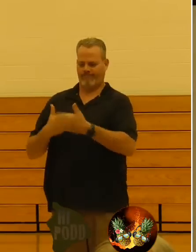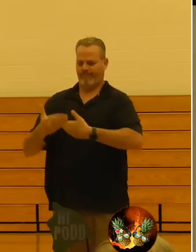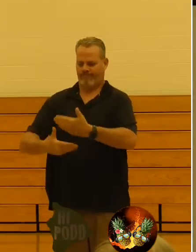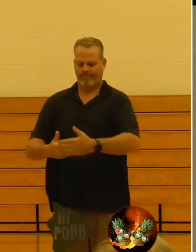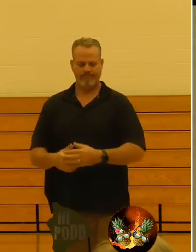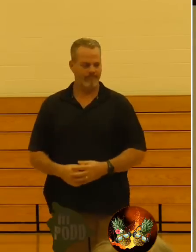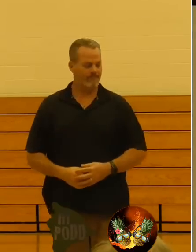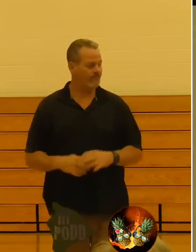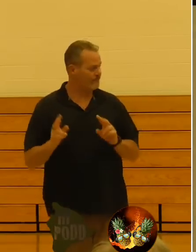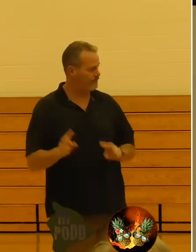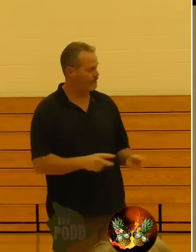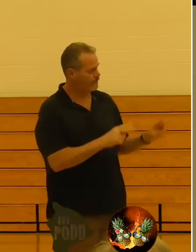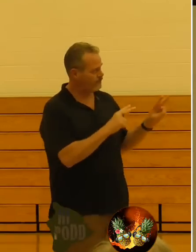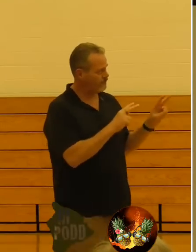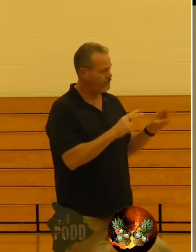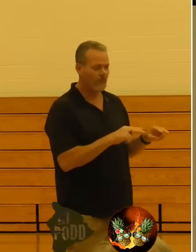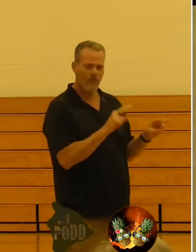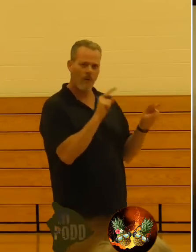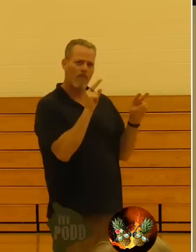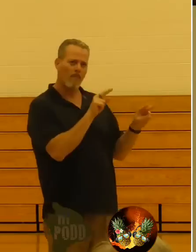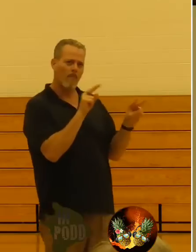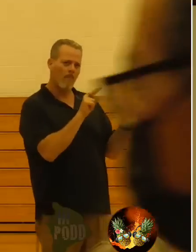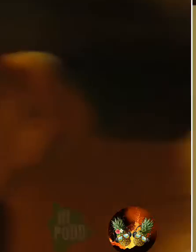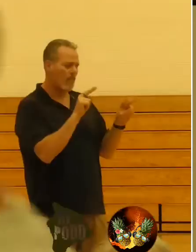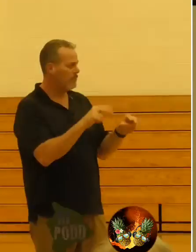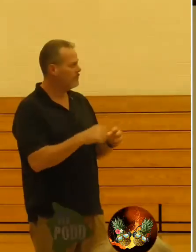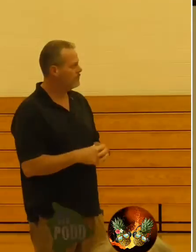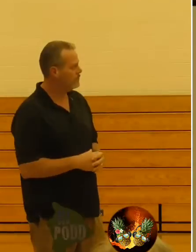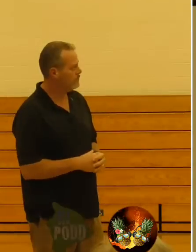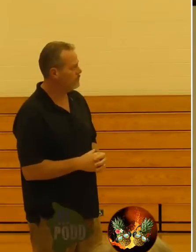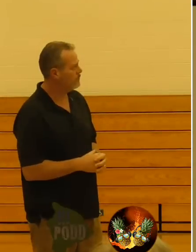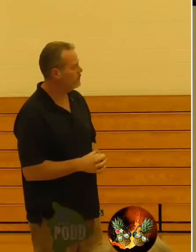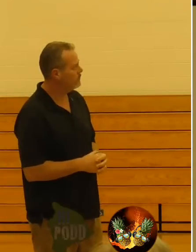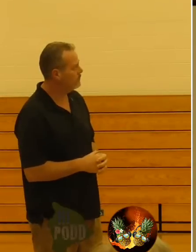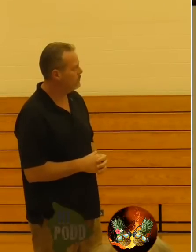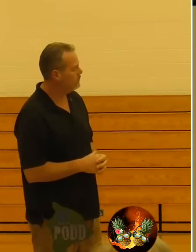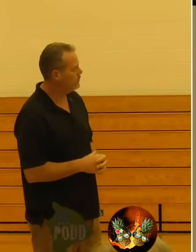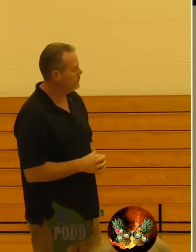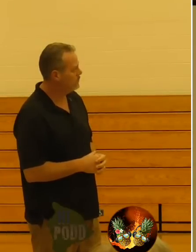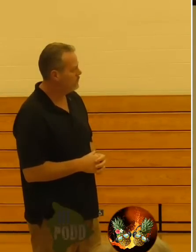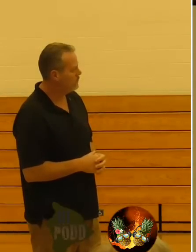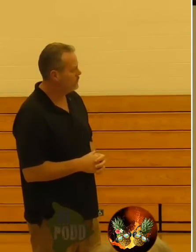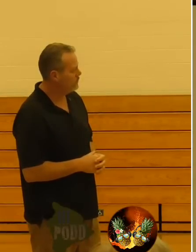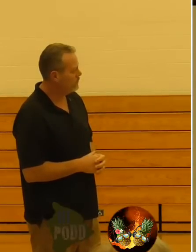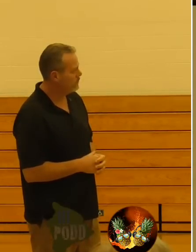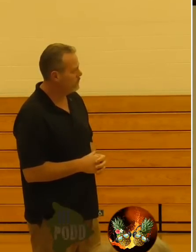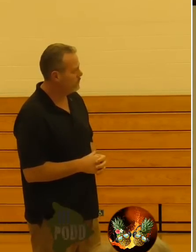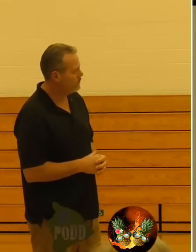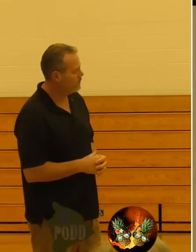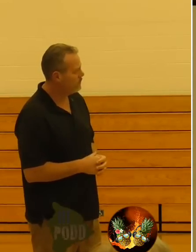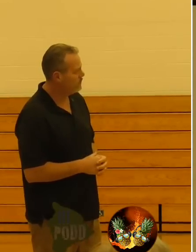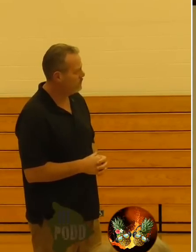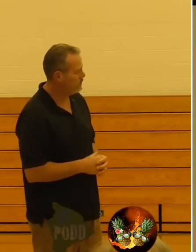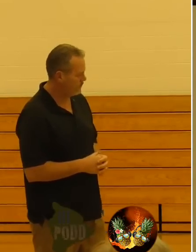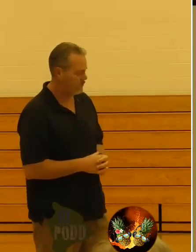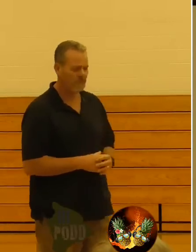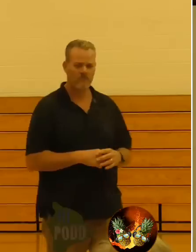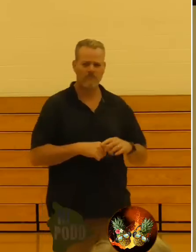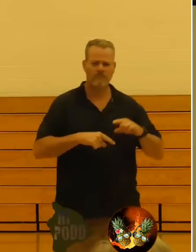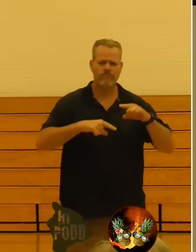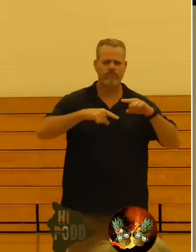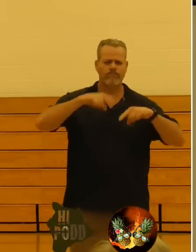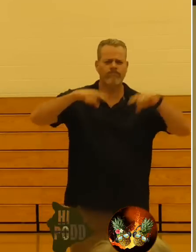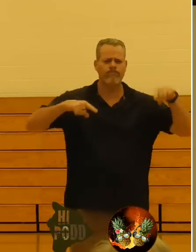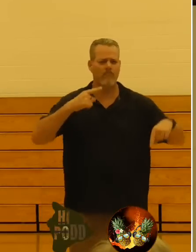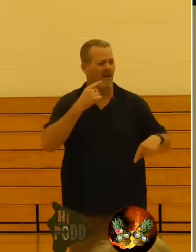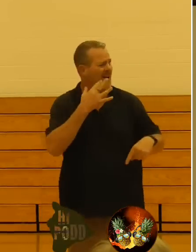Okay, let's look at monitoring. This is a map of Mauna Loa with all these different symbols, and the symbols show you all